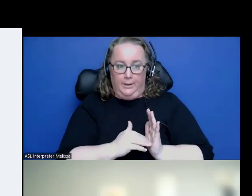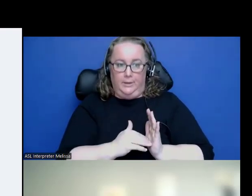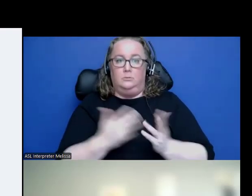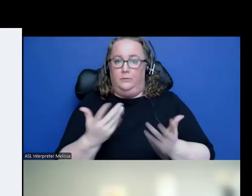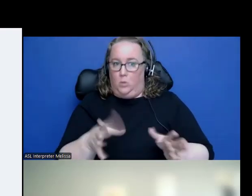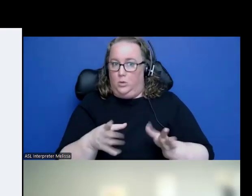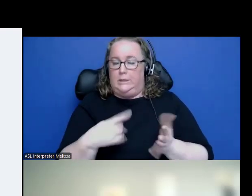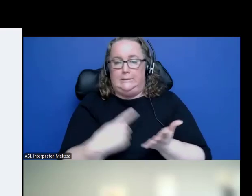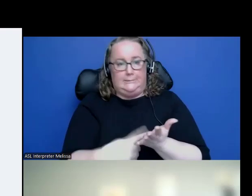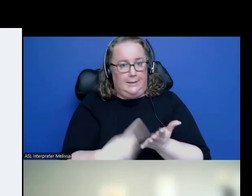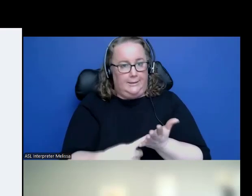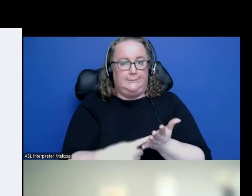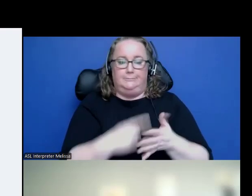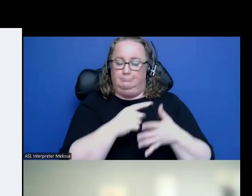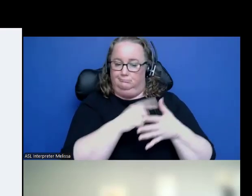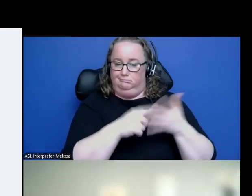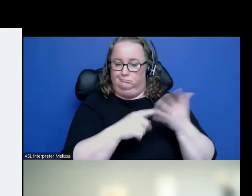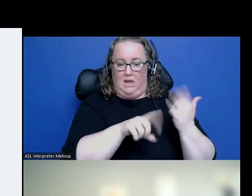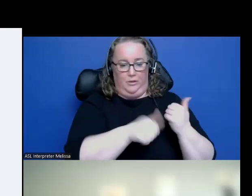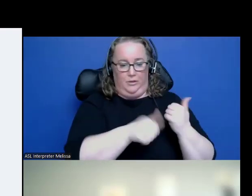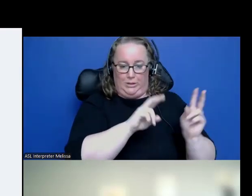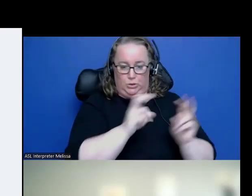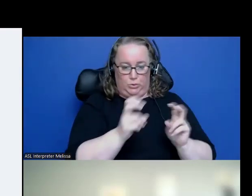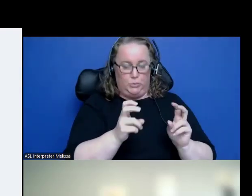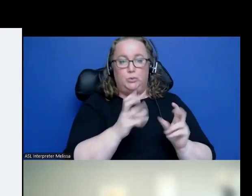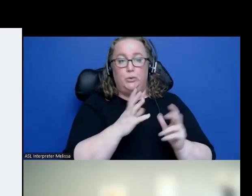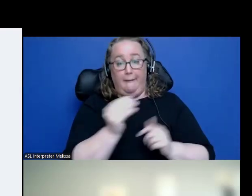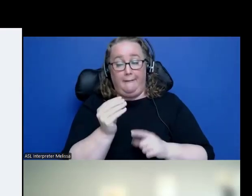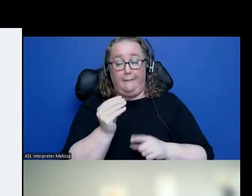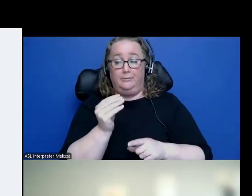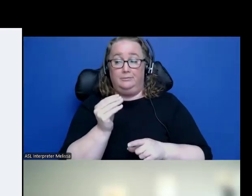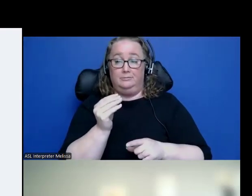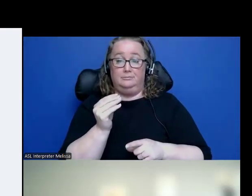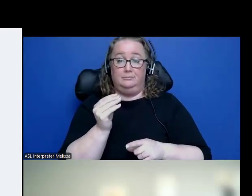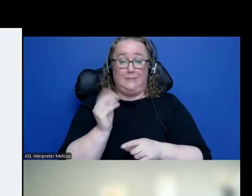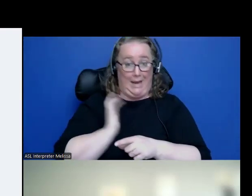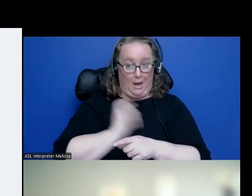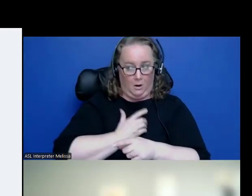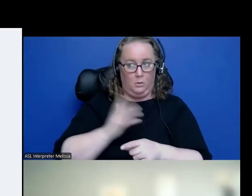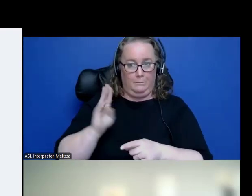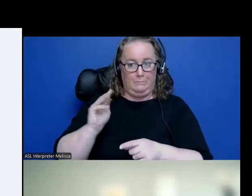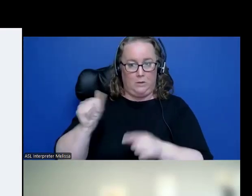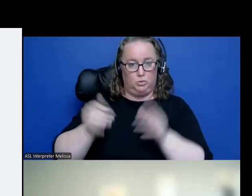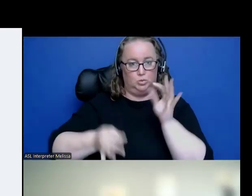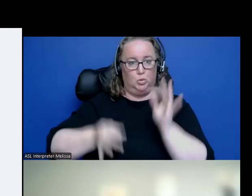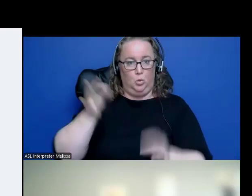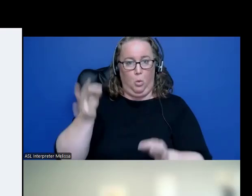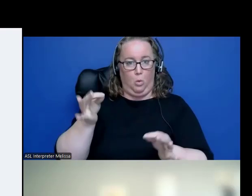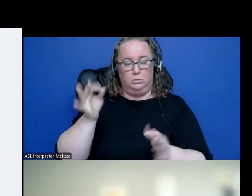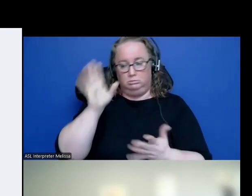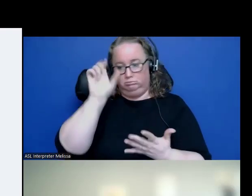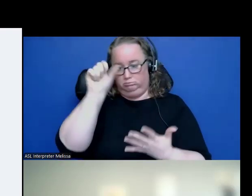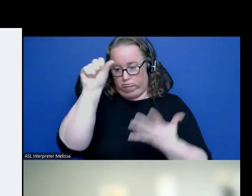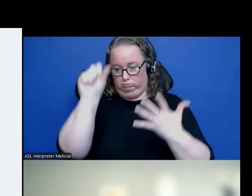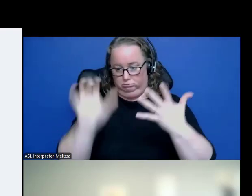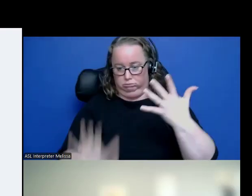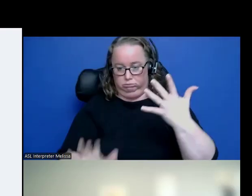discussed and the words of our Supreme Judicial Court in laying out